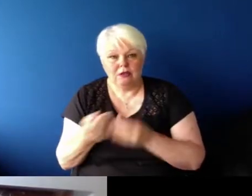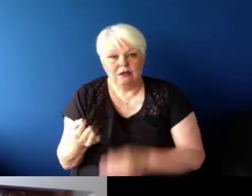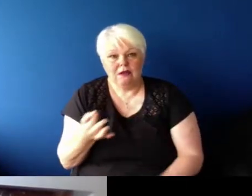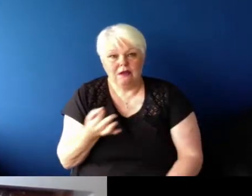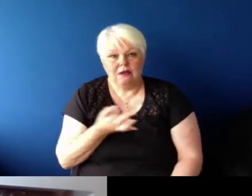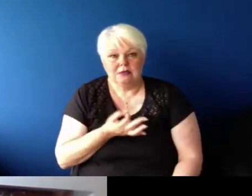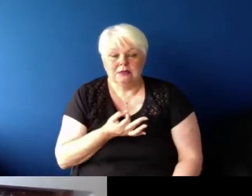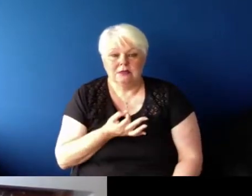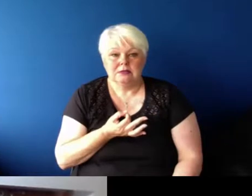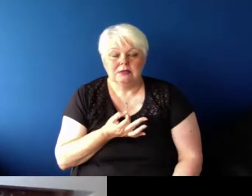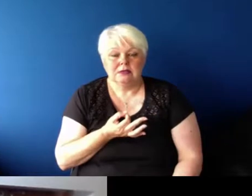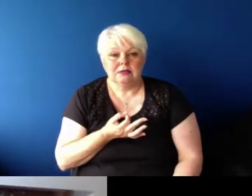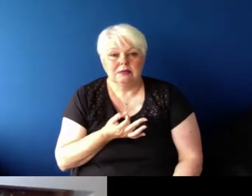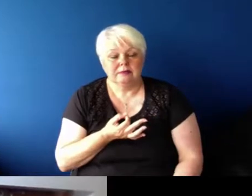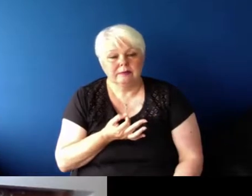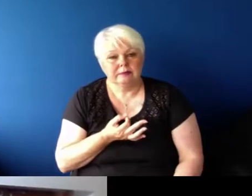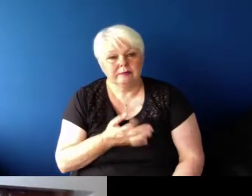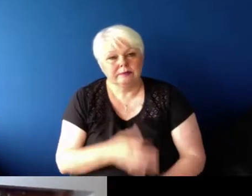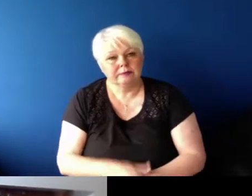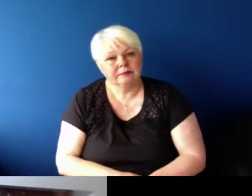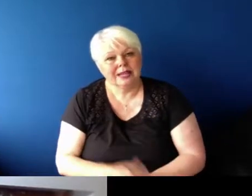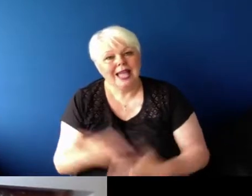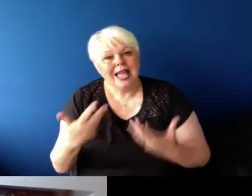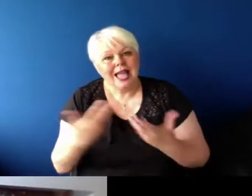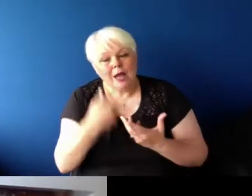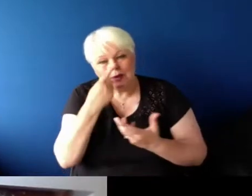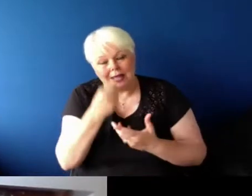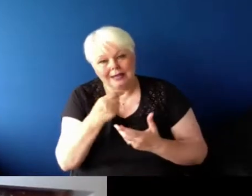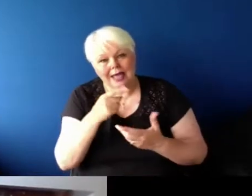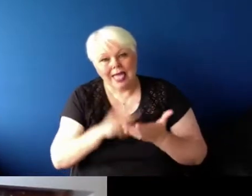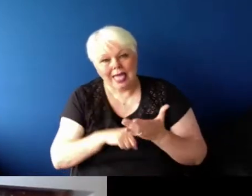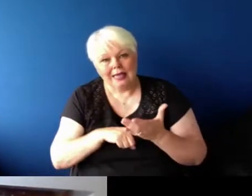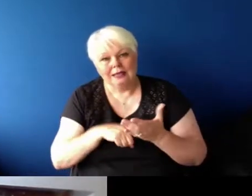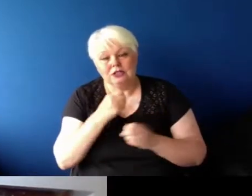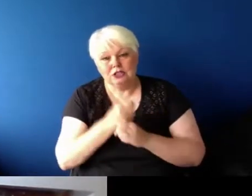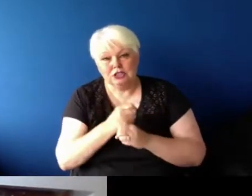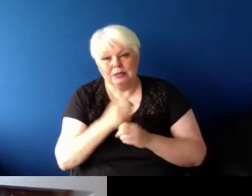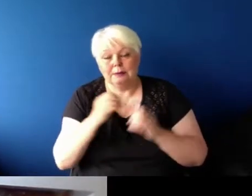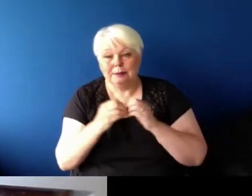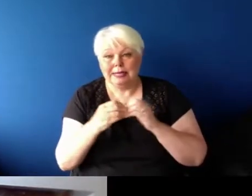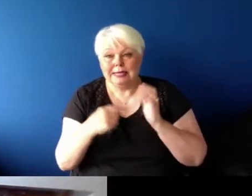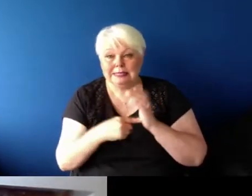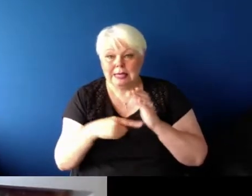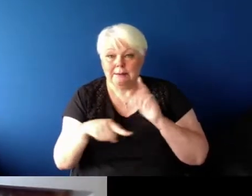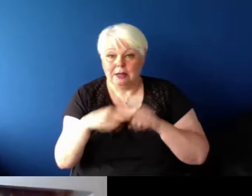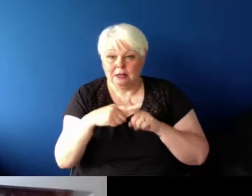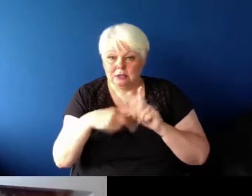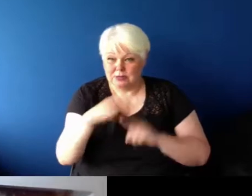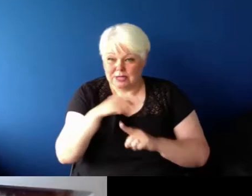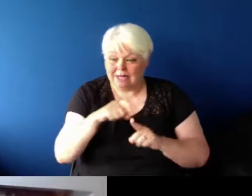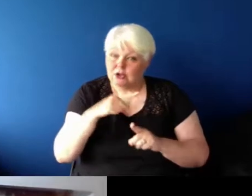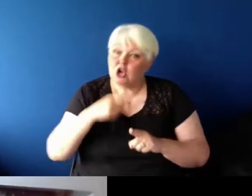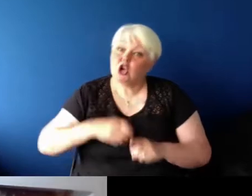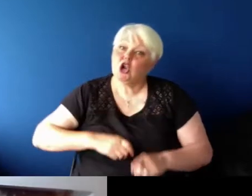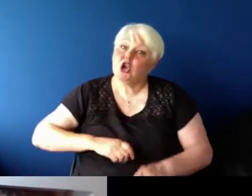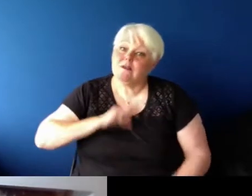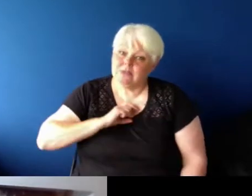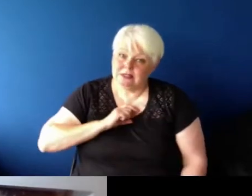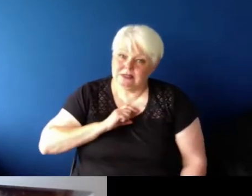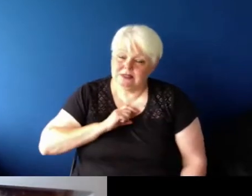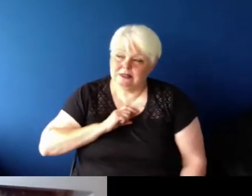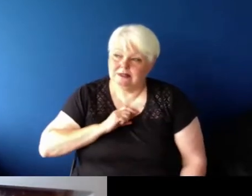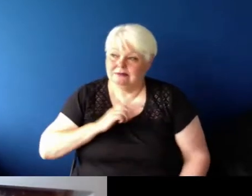where is it now? How can LGBT plus people have confidence in the institutional church? So you might have Methodism in mind,